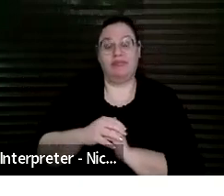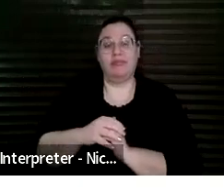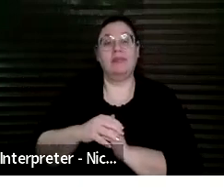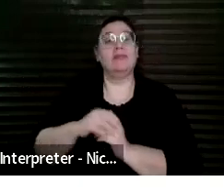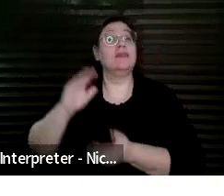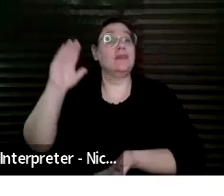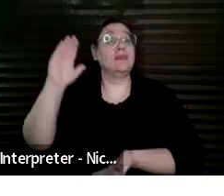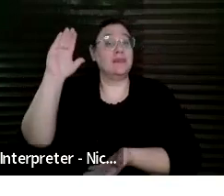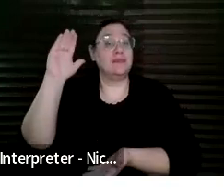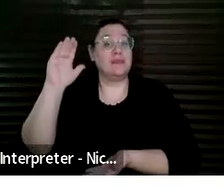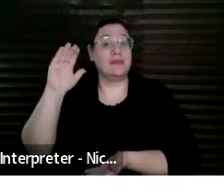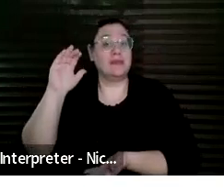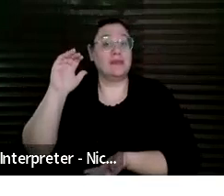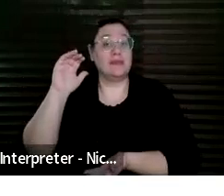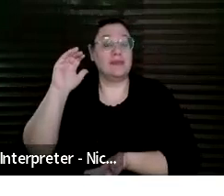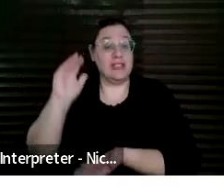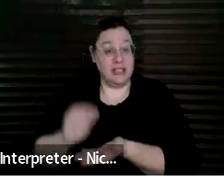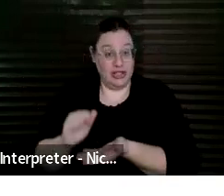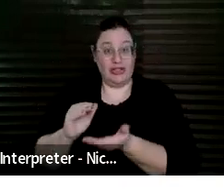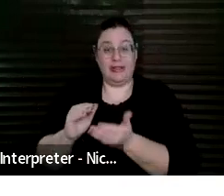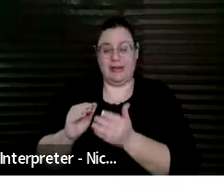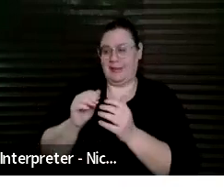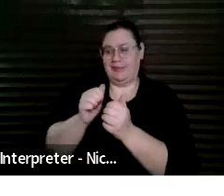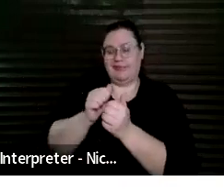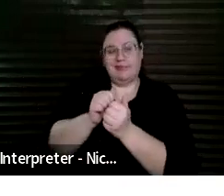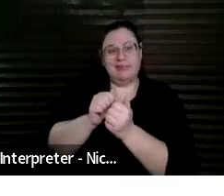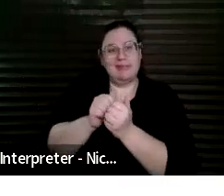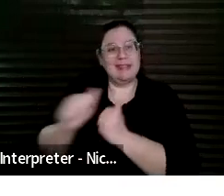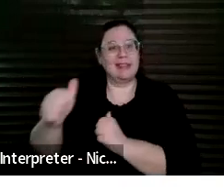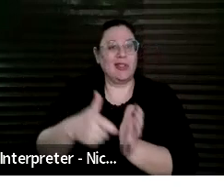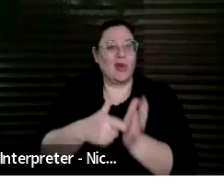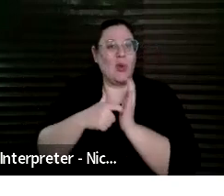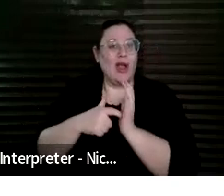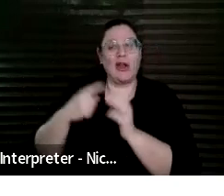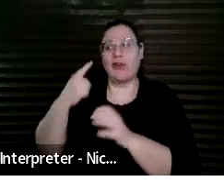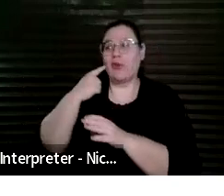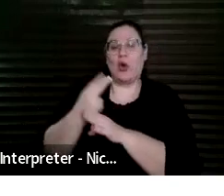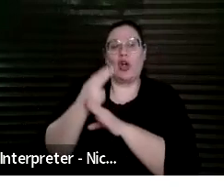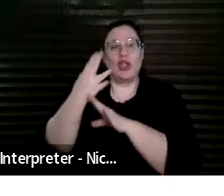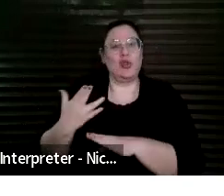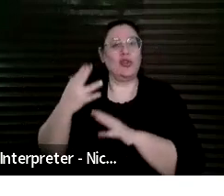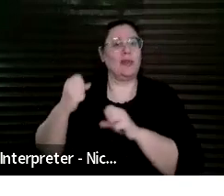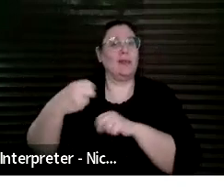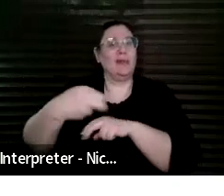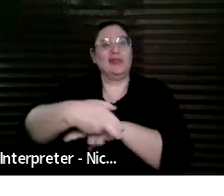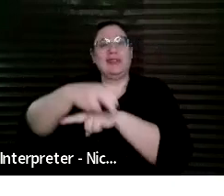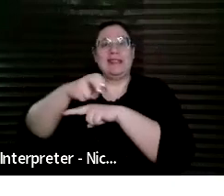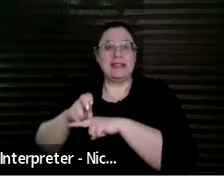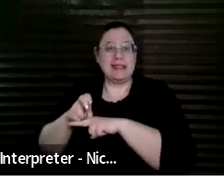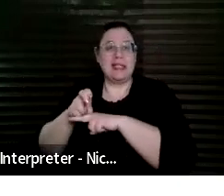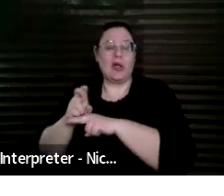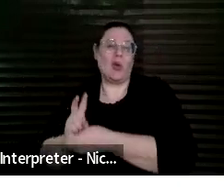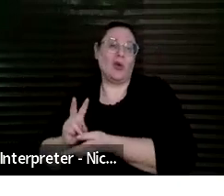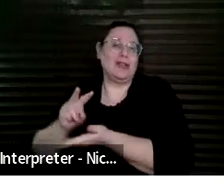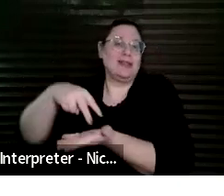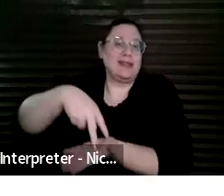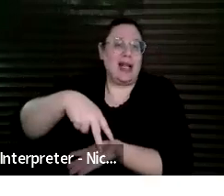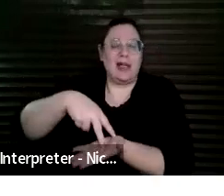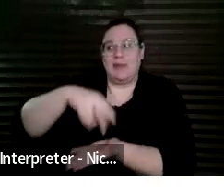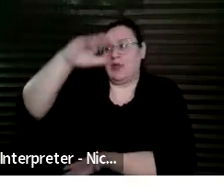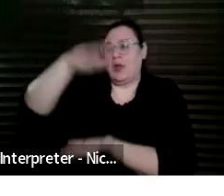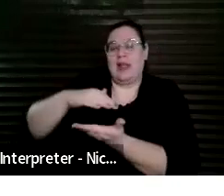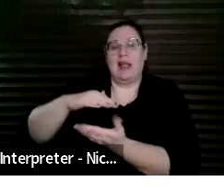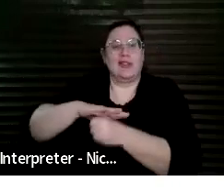decreases the distance required for a user to sit down or stand up, reducing strain on the